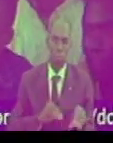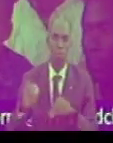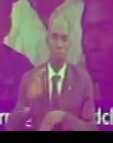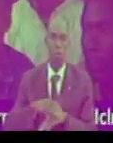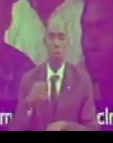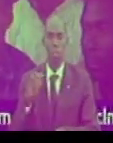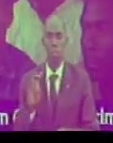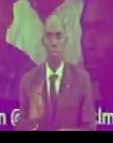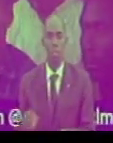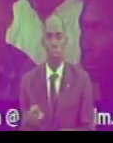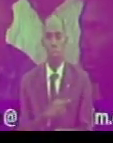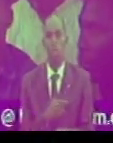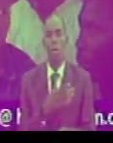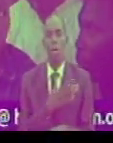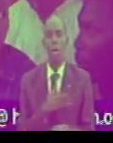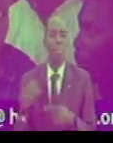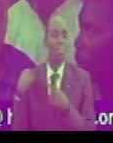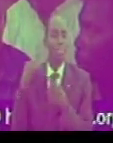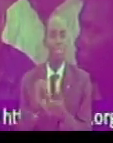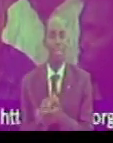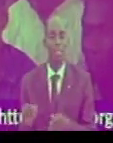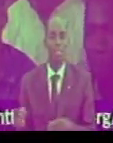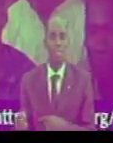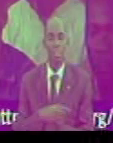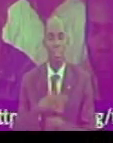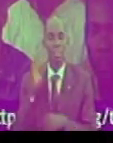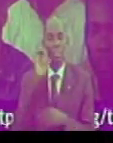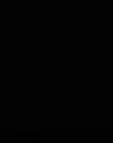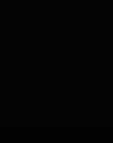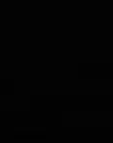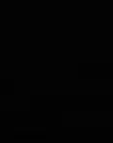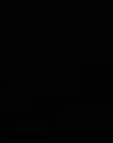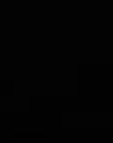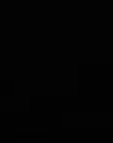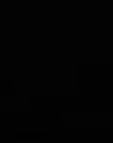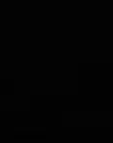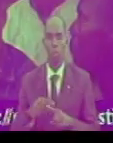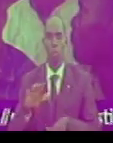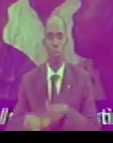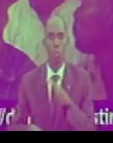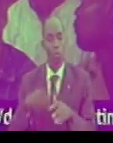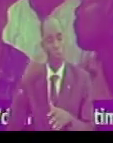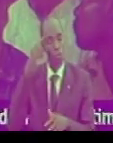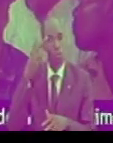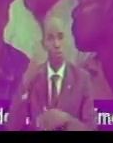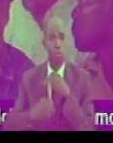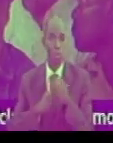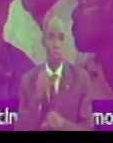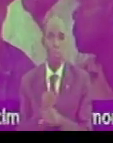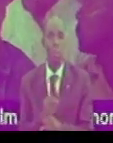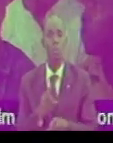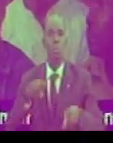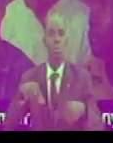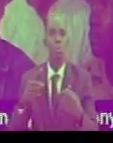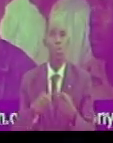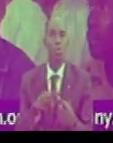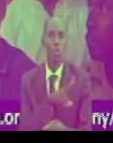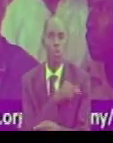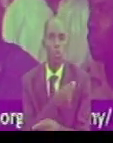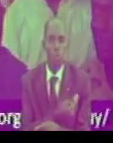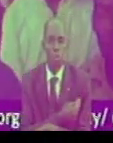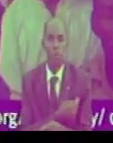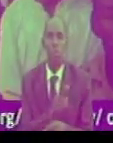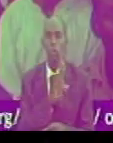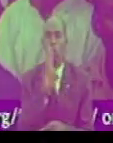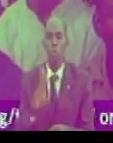to hospitals and he's tried native measures, all to no avail. But today, something